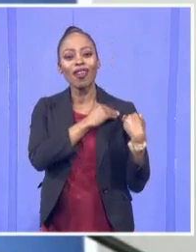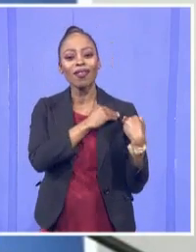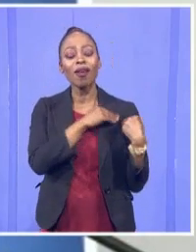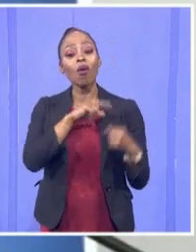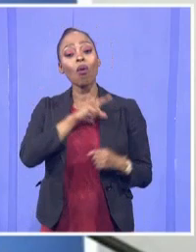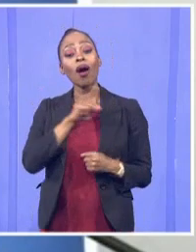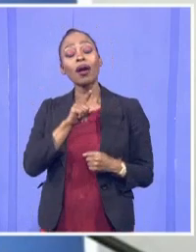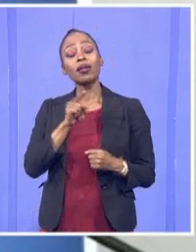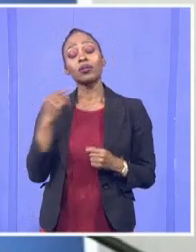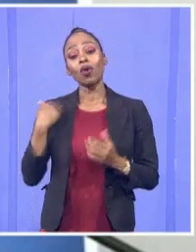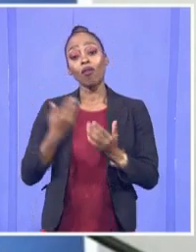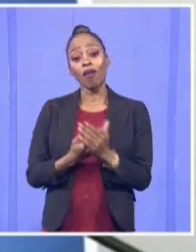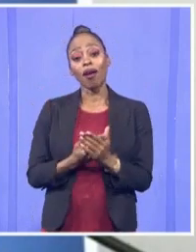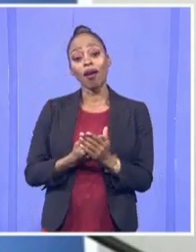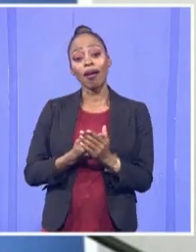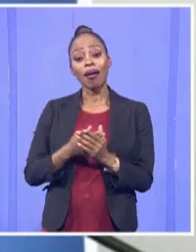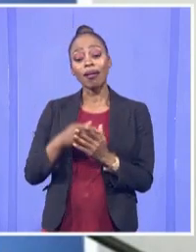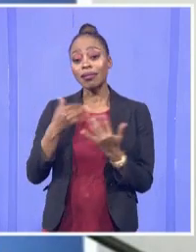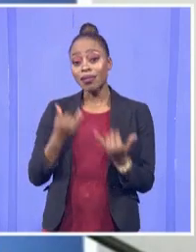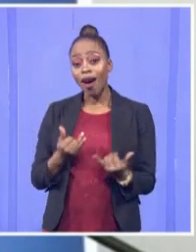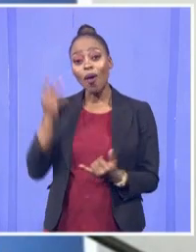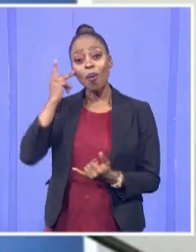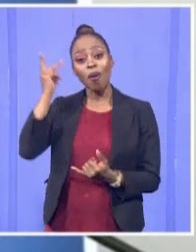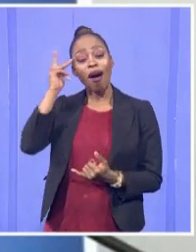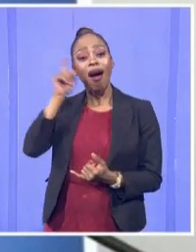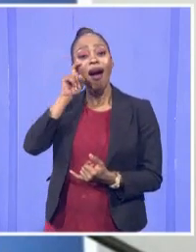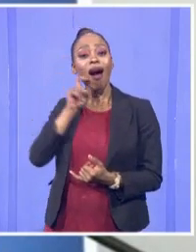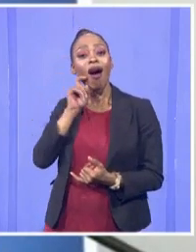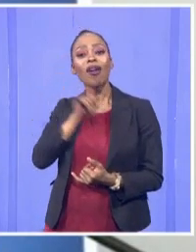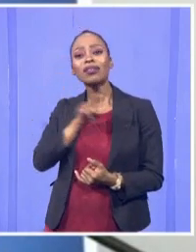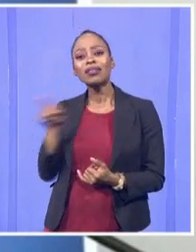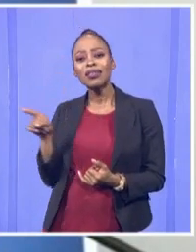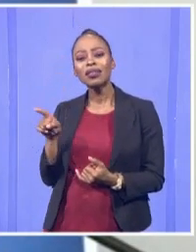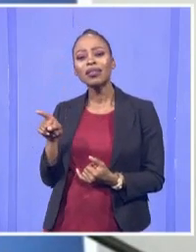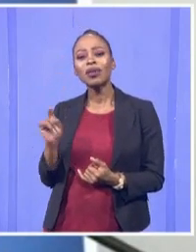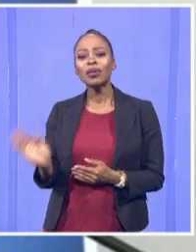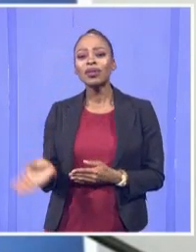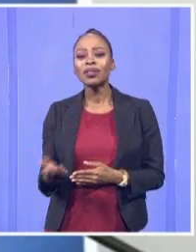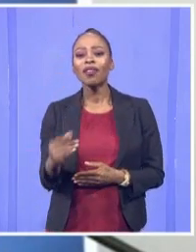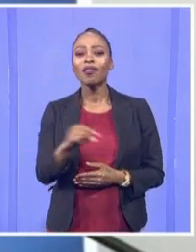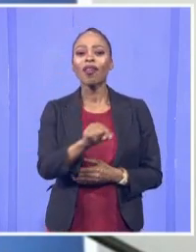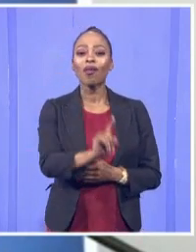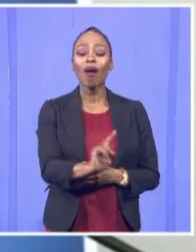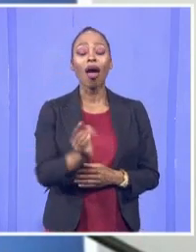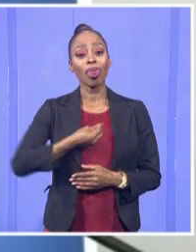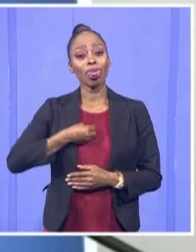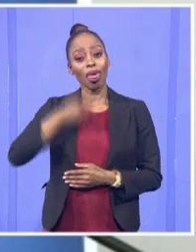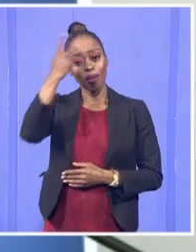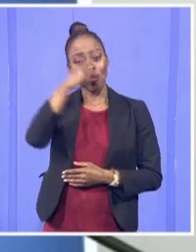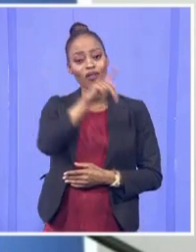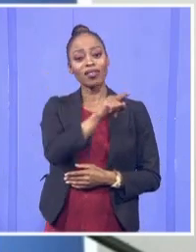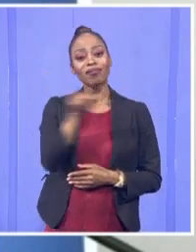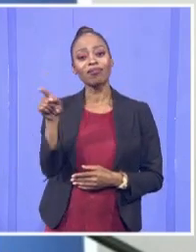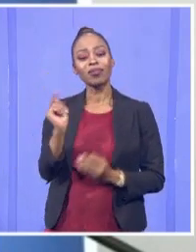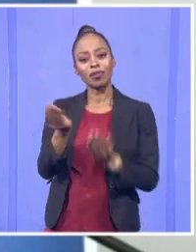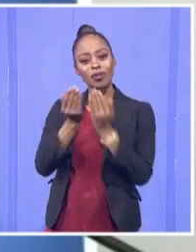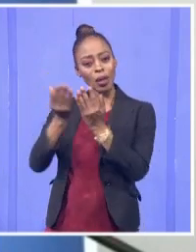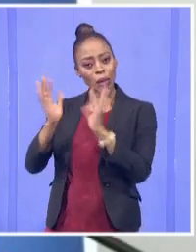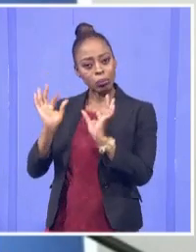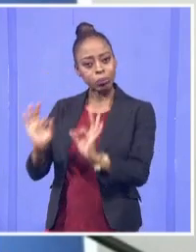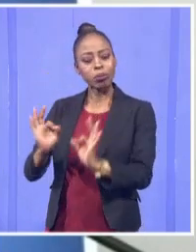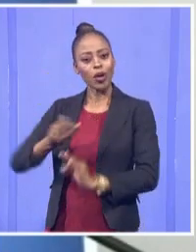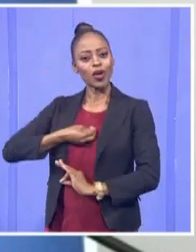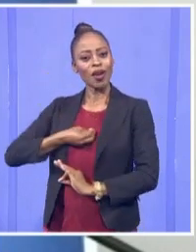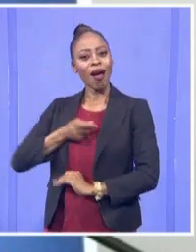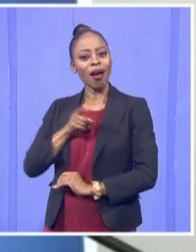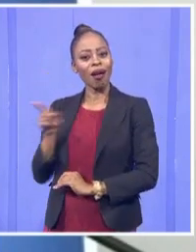if you check the age of parents now who are taking their children to grade 1, these are young professionals. These are young people that